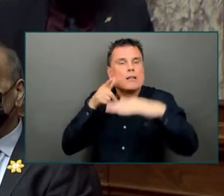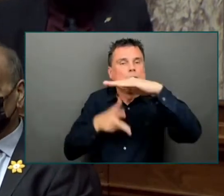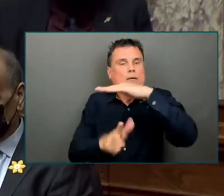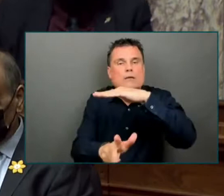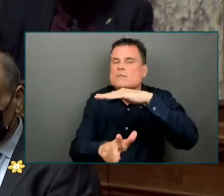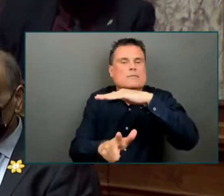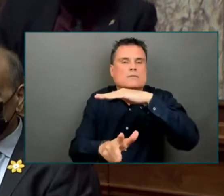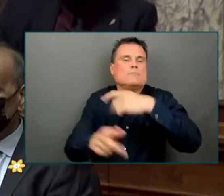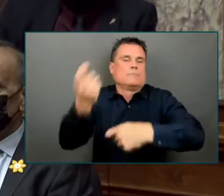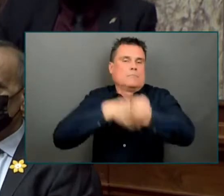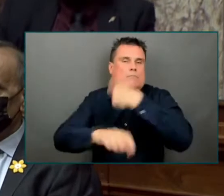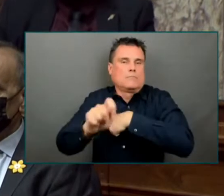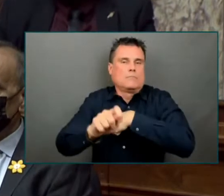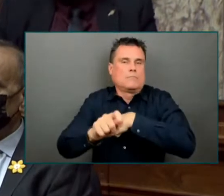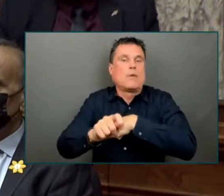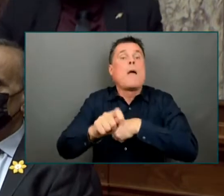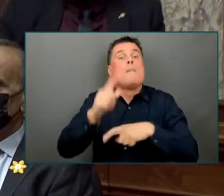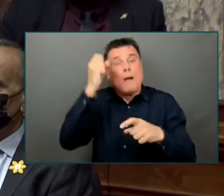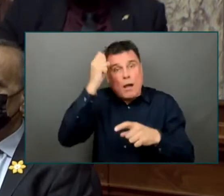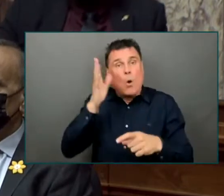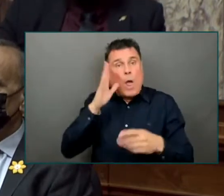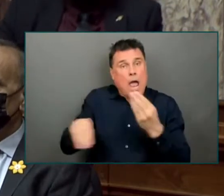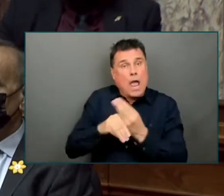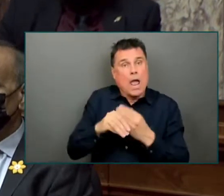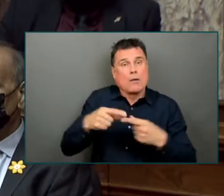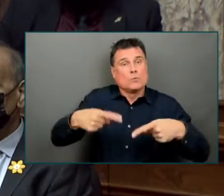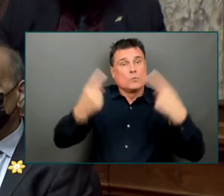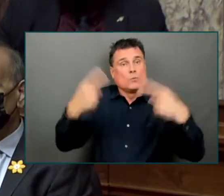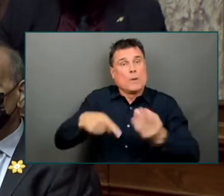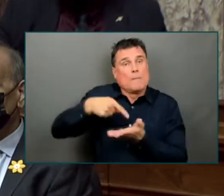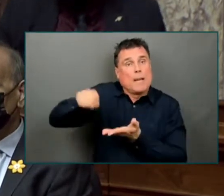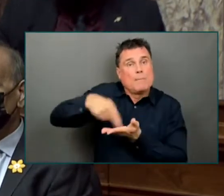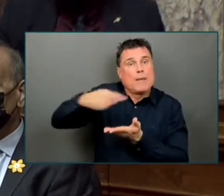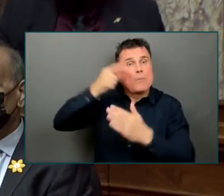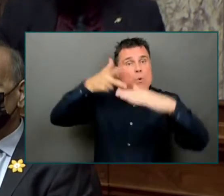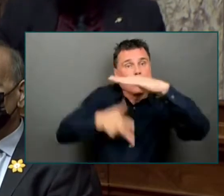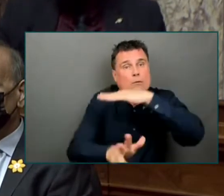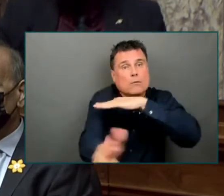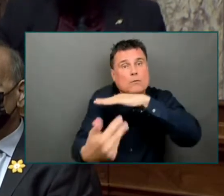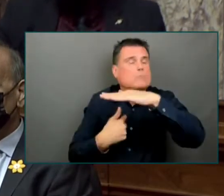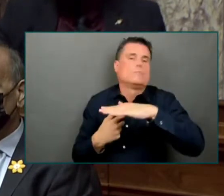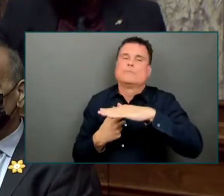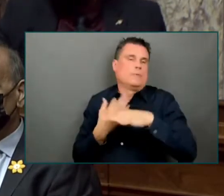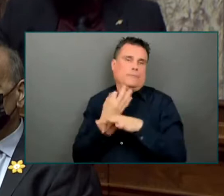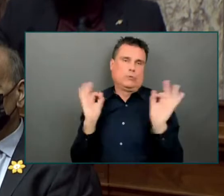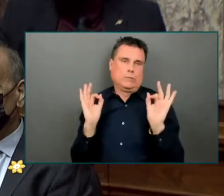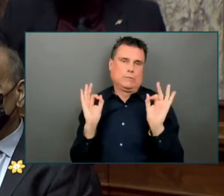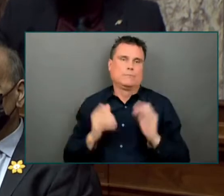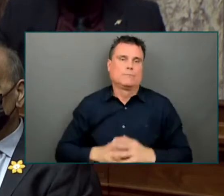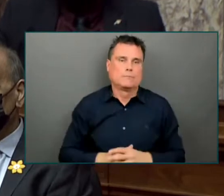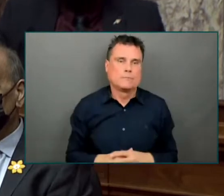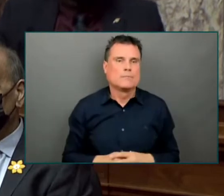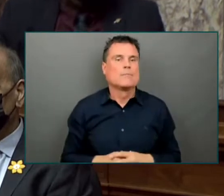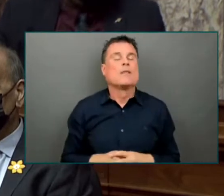well-paying job. And for businesses, affordable housing is key to attracting and retaining